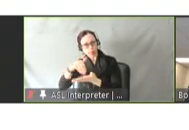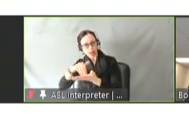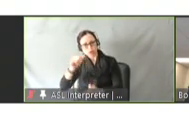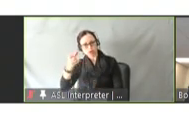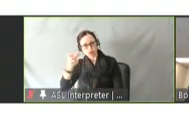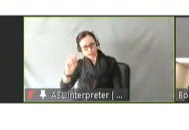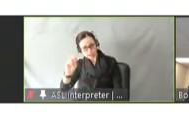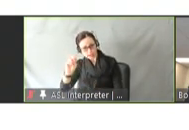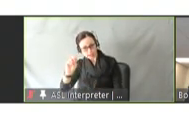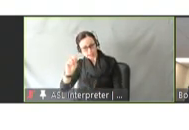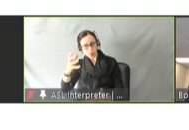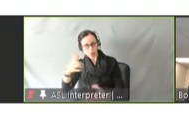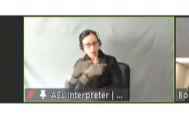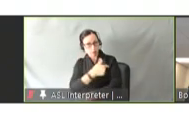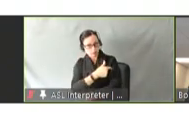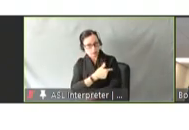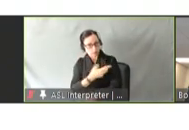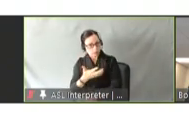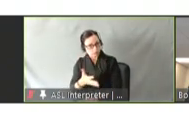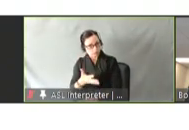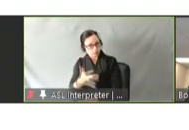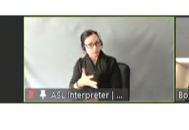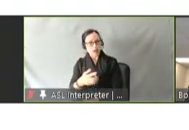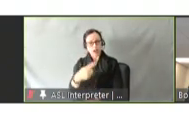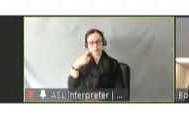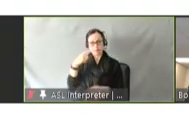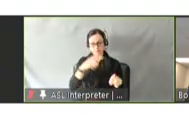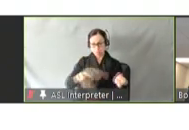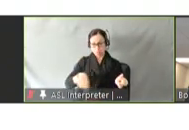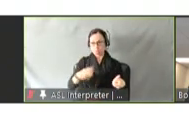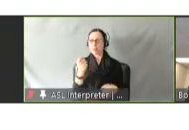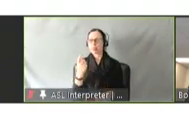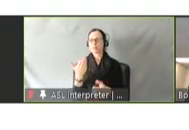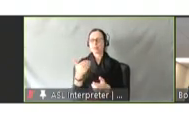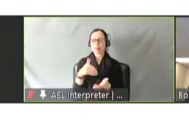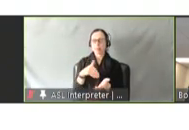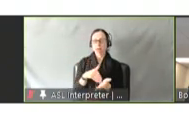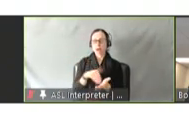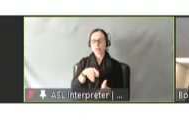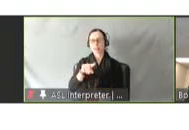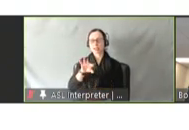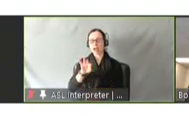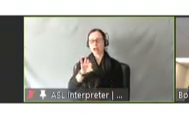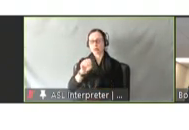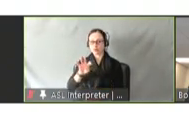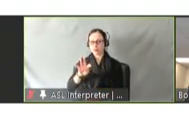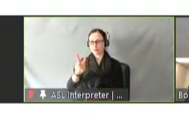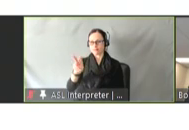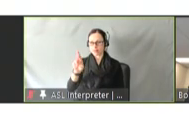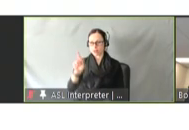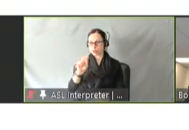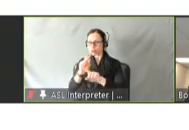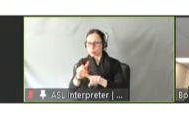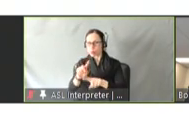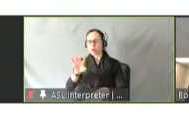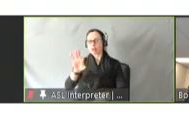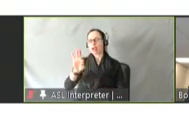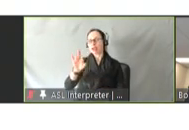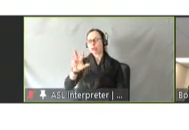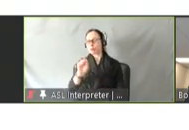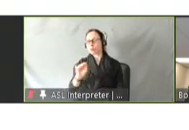doses administered. Among those, we had 11,900 VAERS report, with over 93%